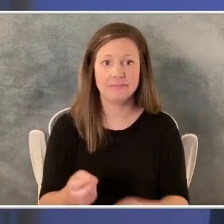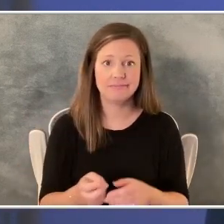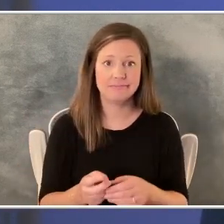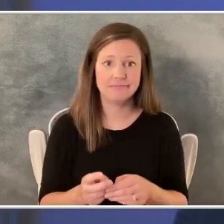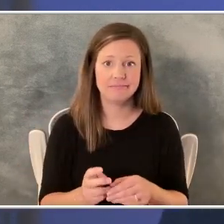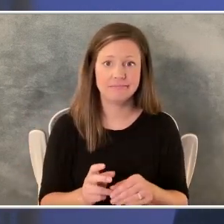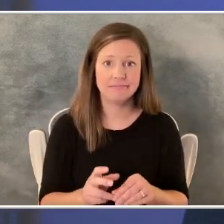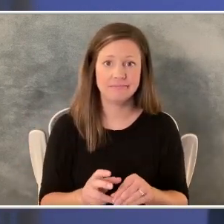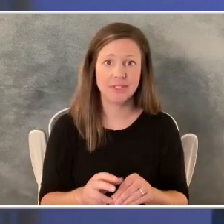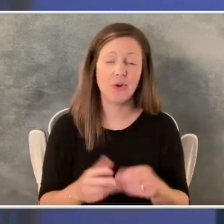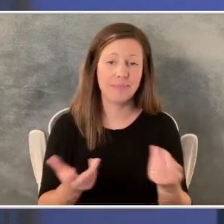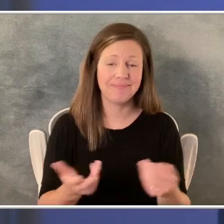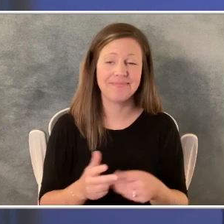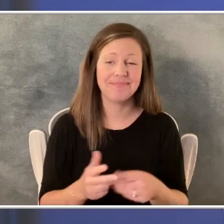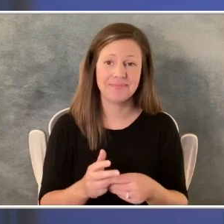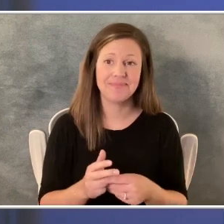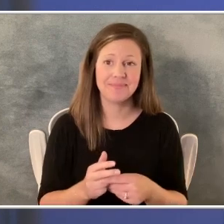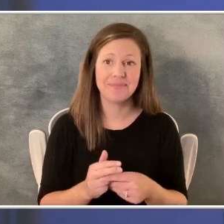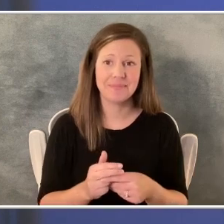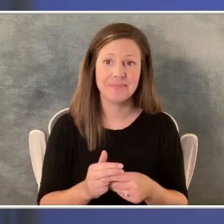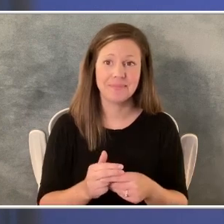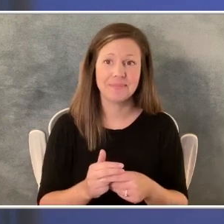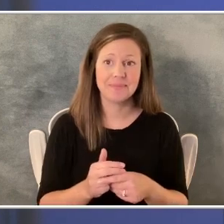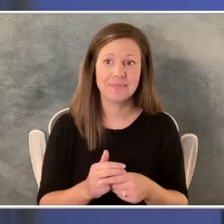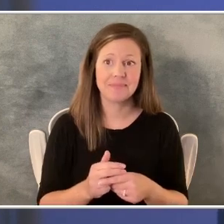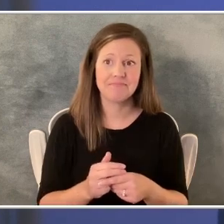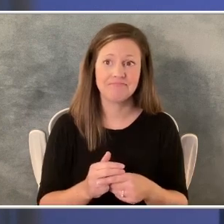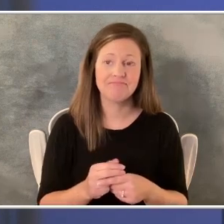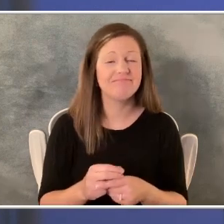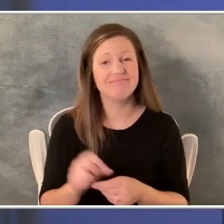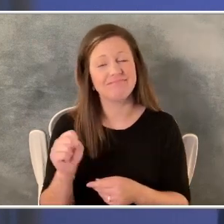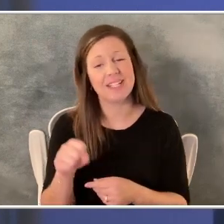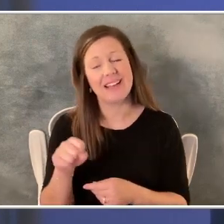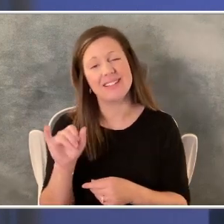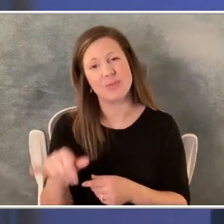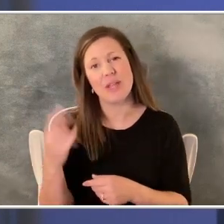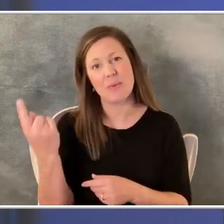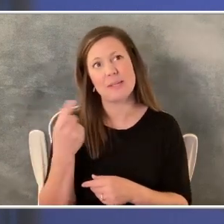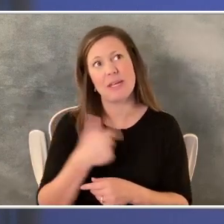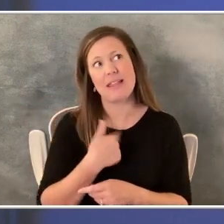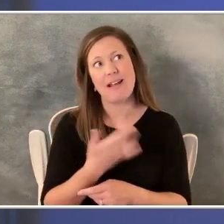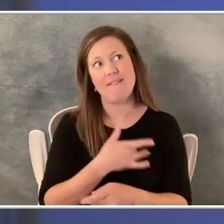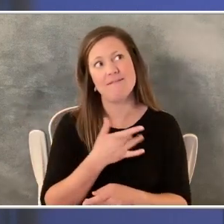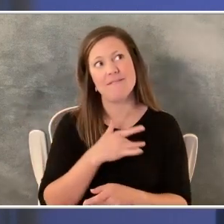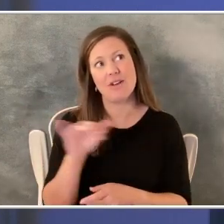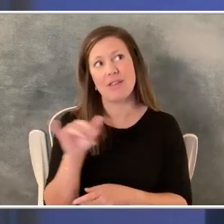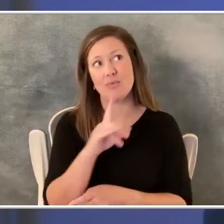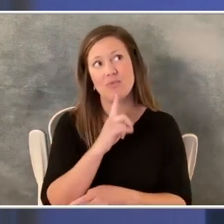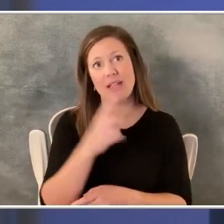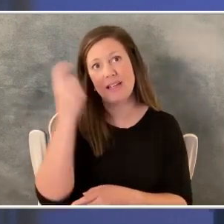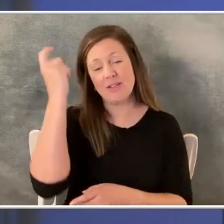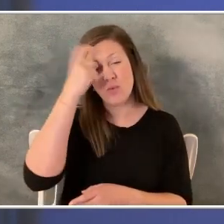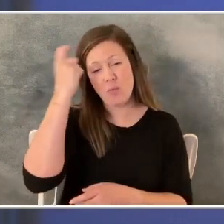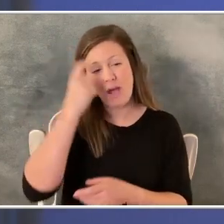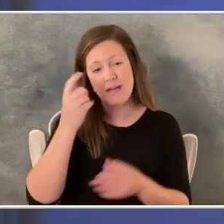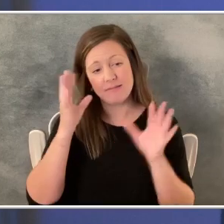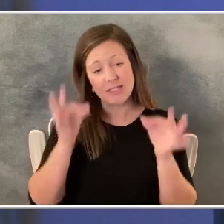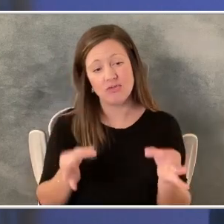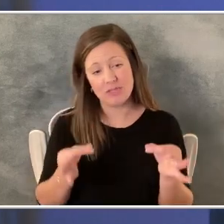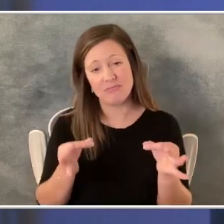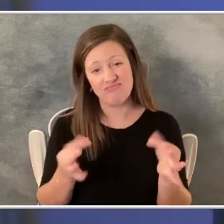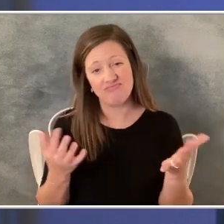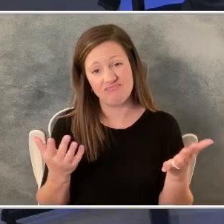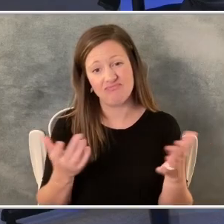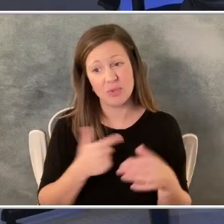so it was just something that I felt like was the wise thing to do, and I've done it. And